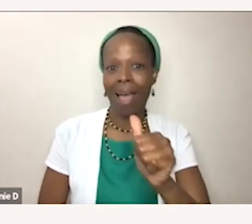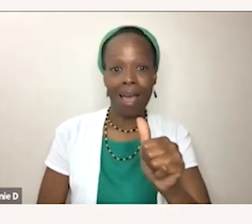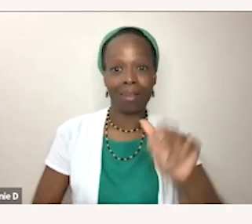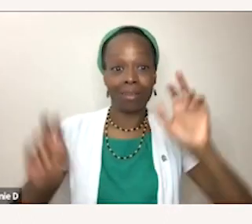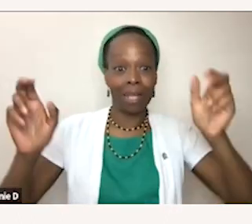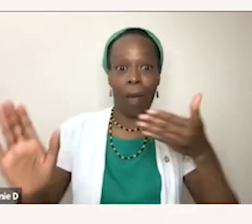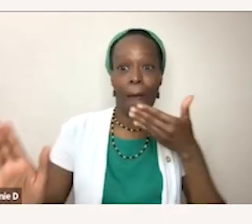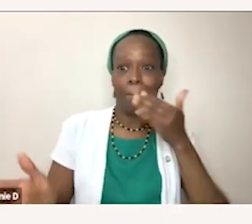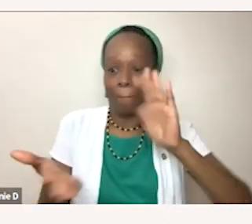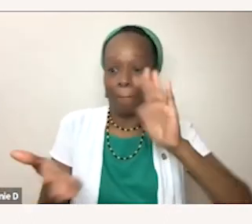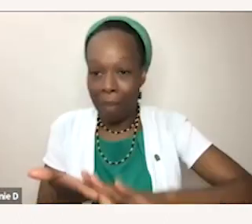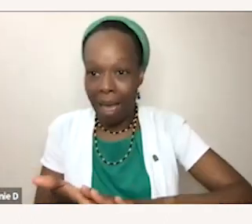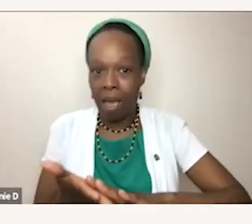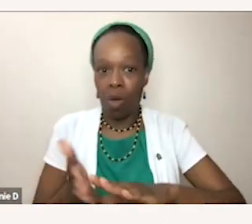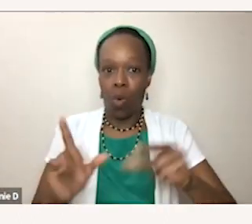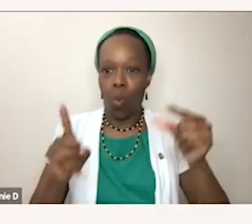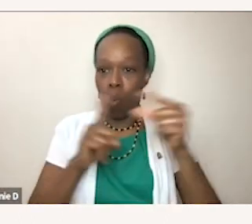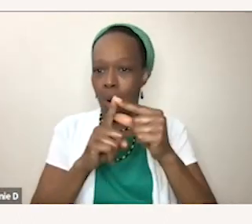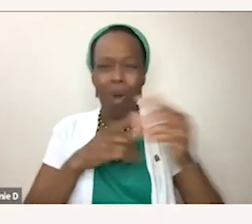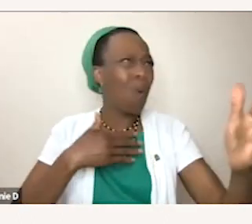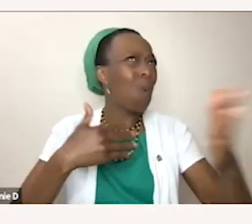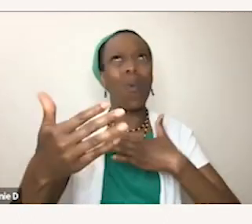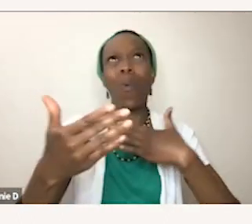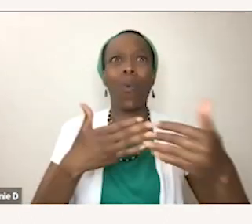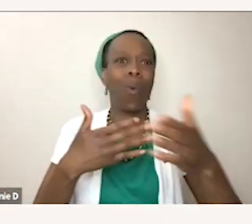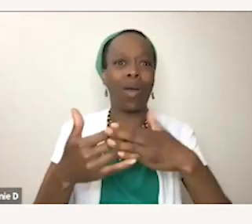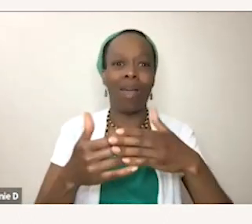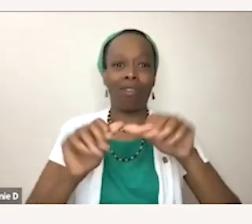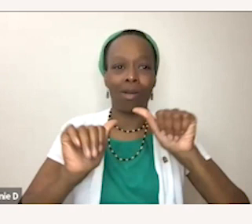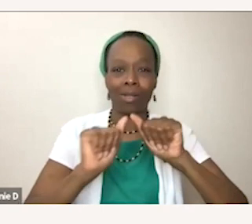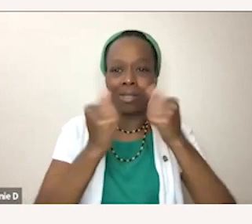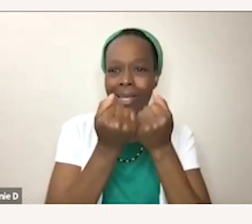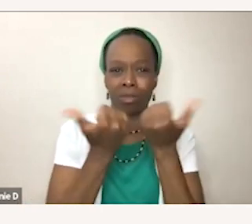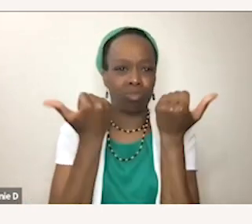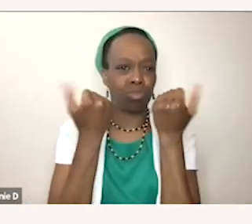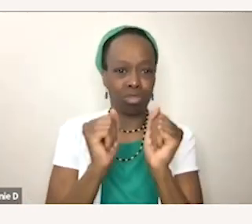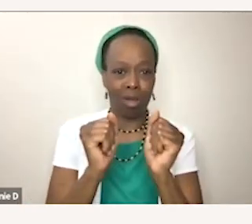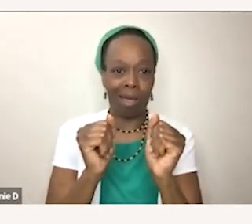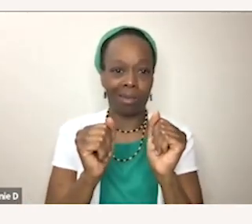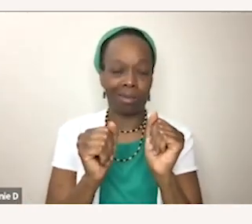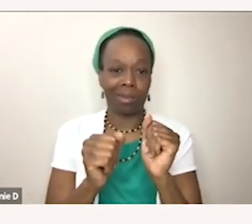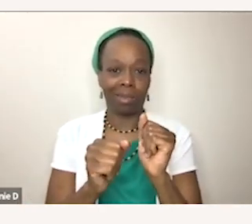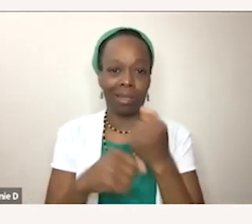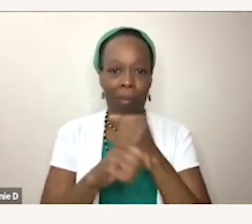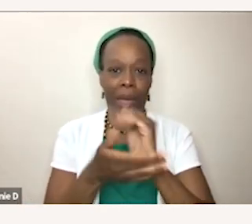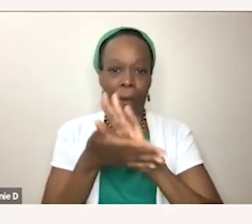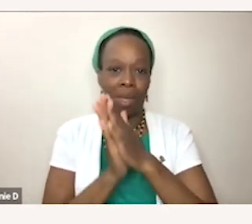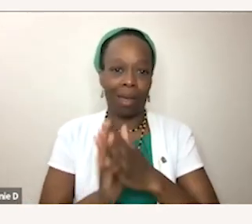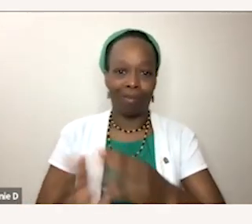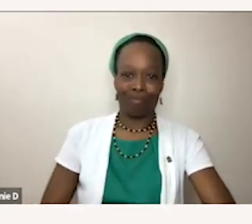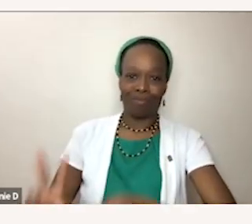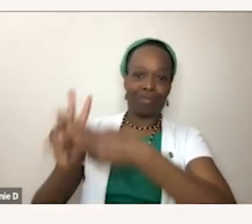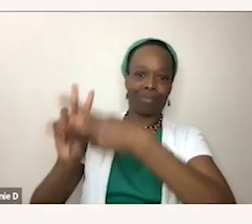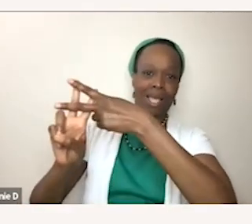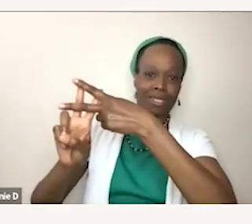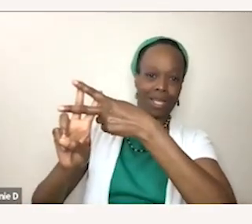even if society tried to make it into one. Hashtag disabled, not